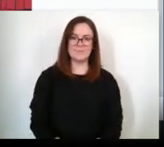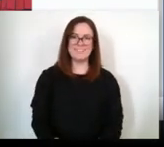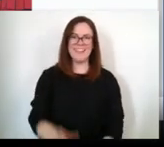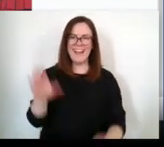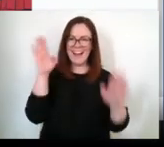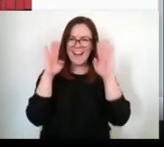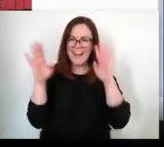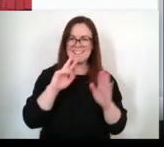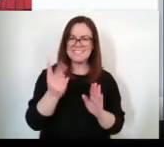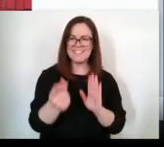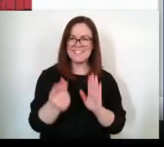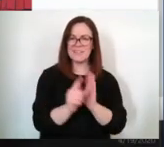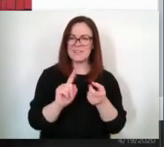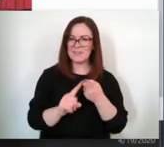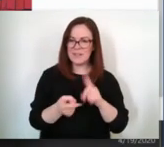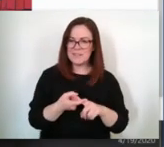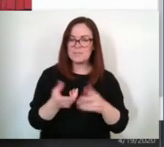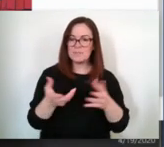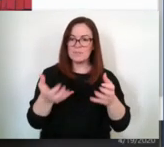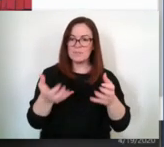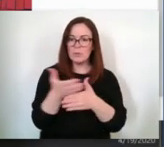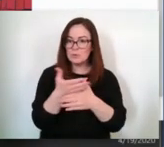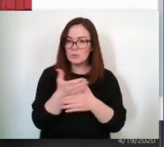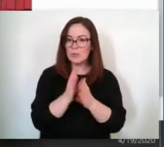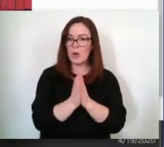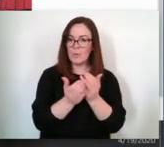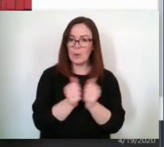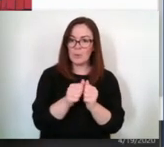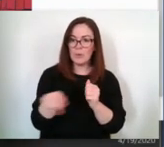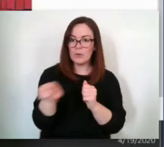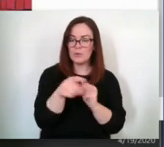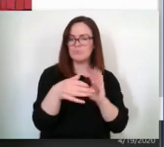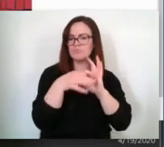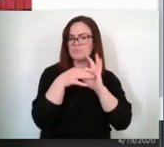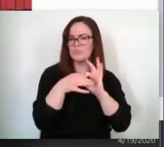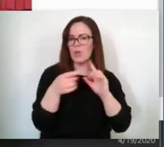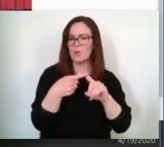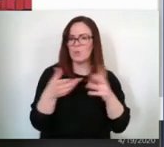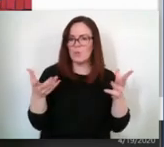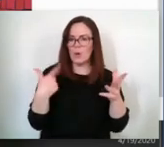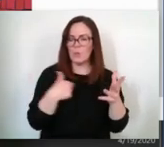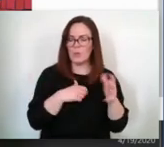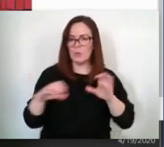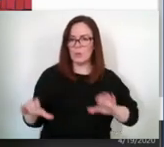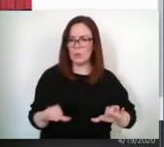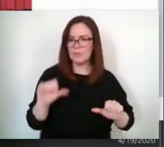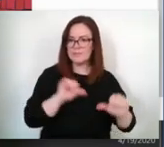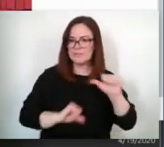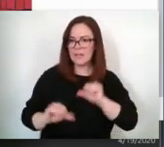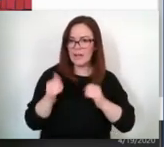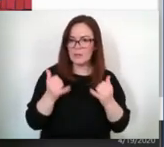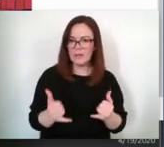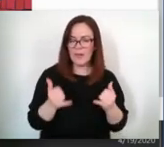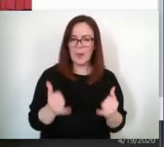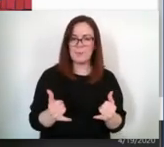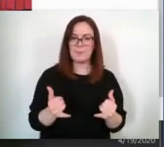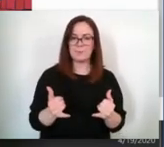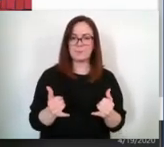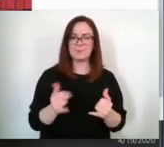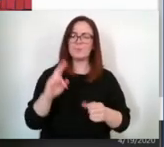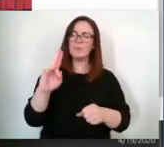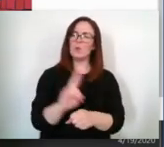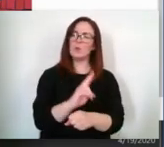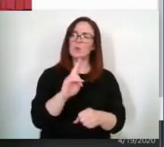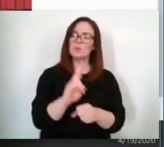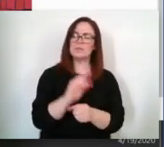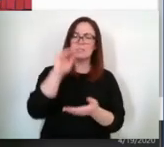Hi, second grade friends. I wanted to share a book with you that kind of goes along with what we're doing in science right now, which is using